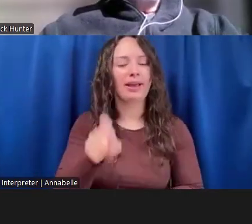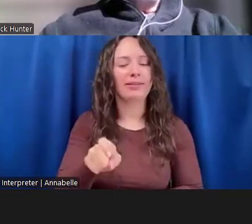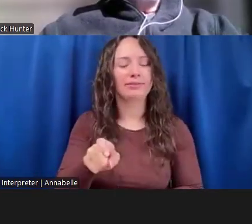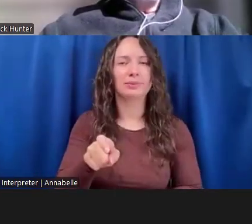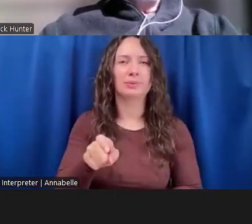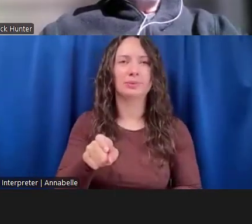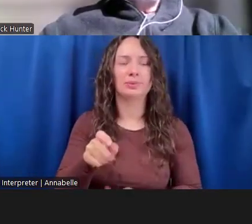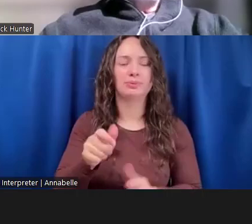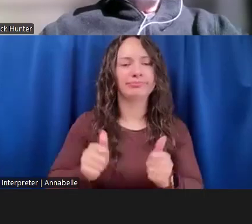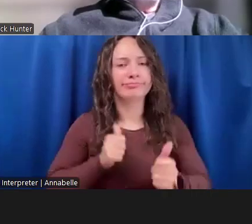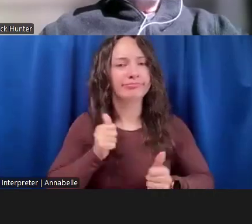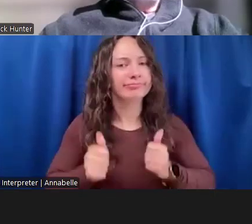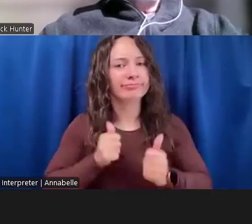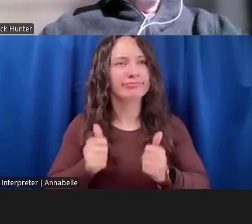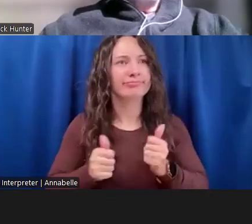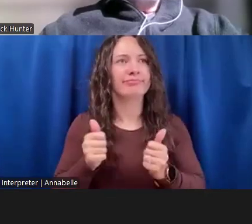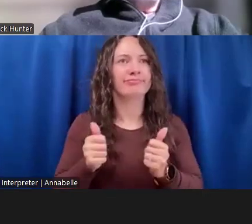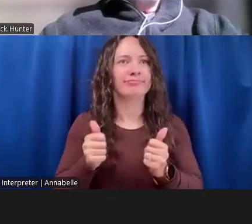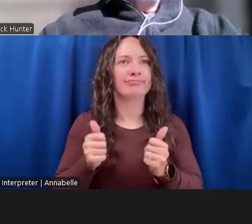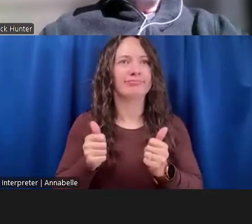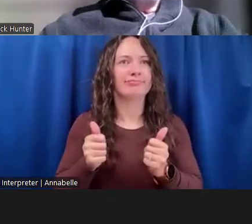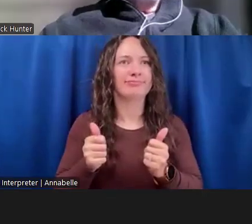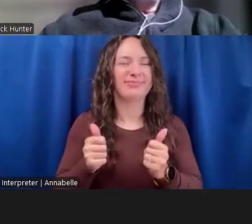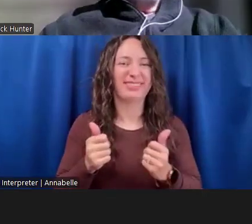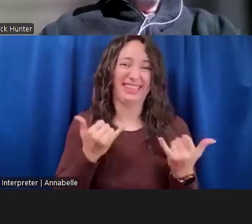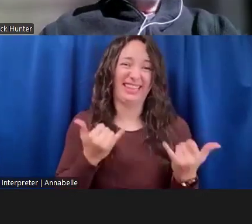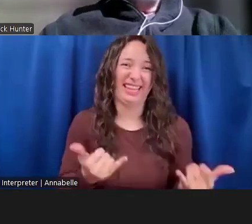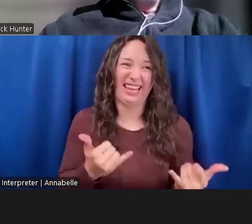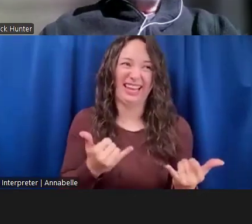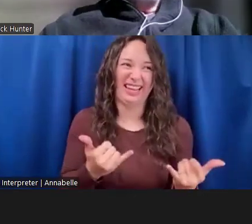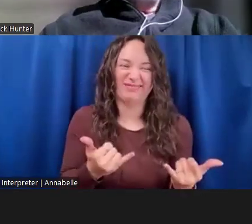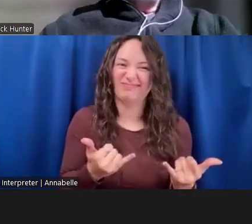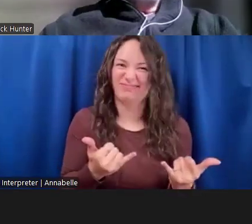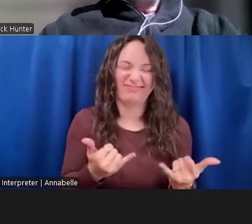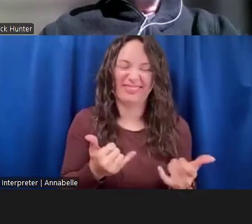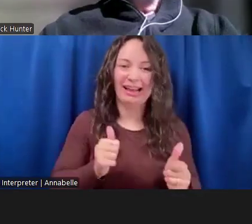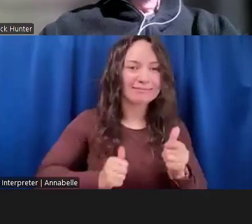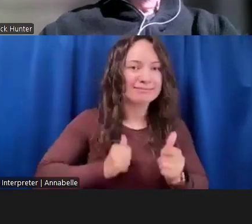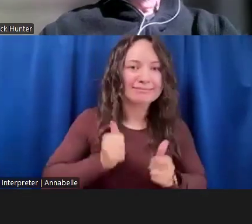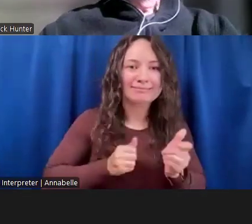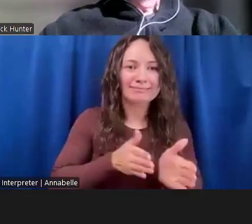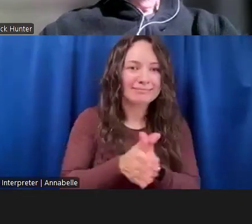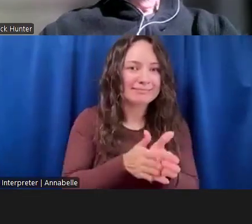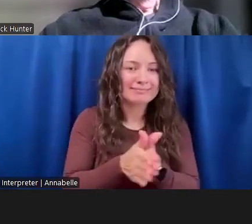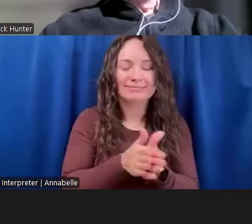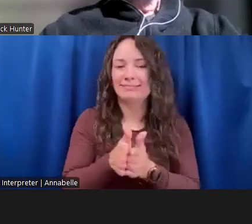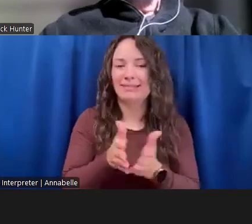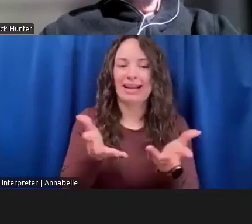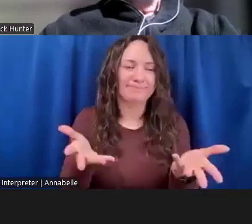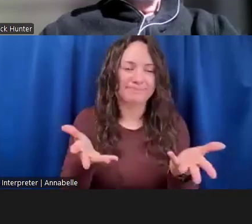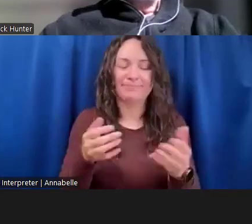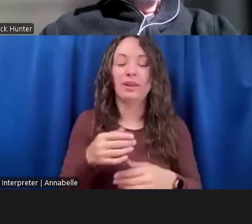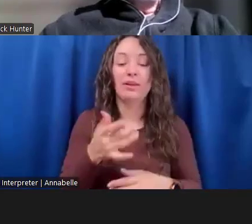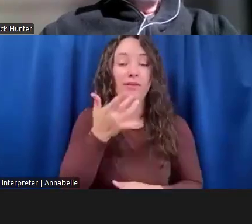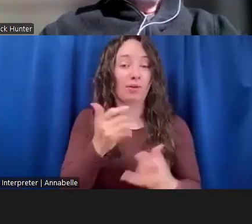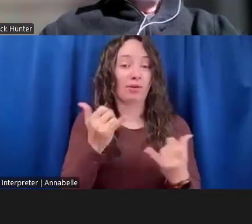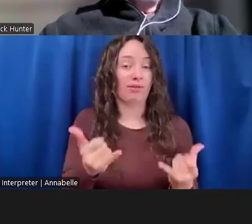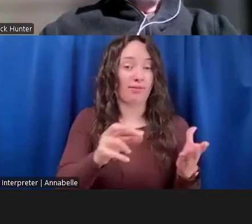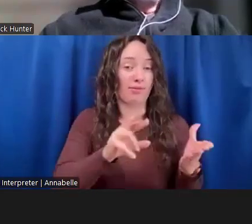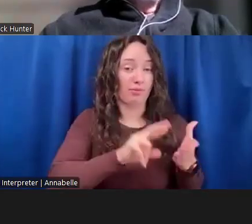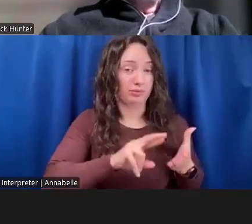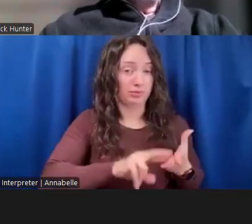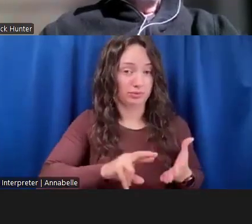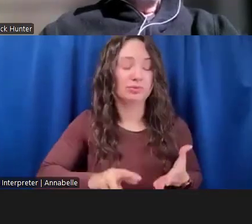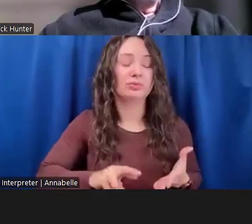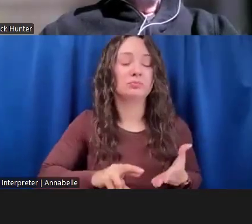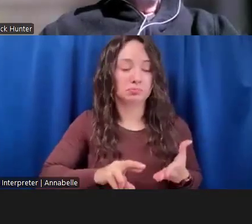there are a lot of incentives for these kinds of things. We've been fortunate, some of the research we're doing now has been